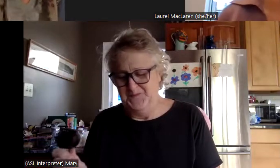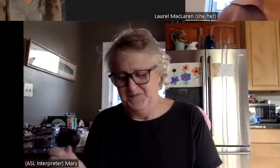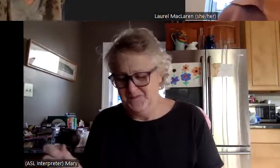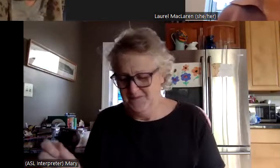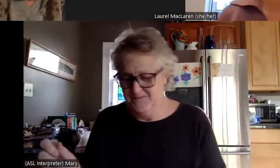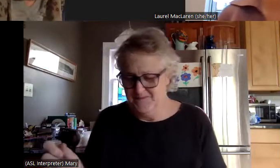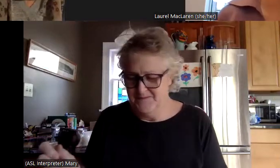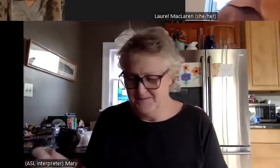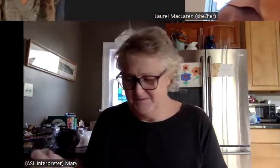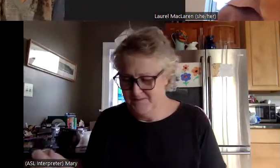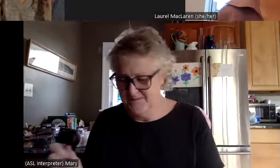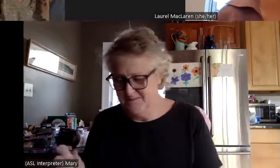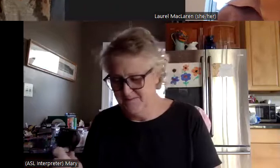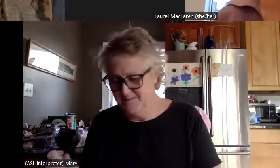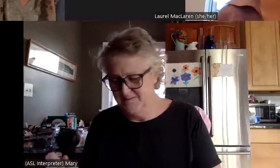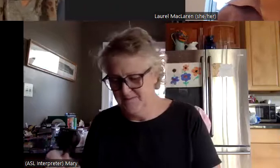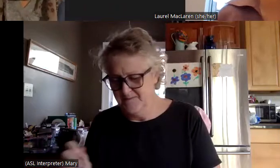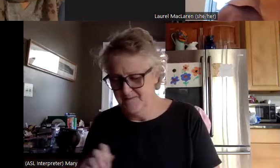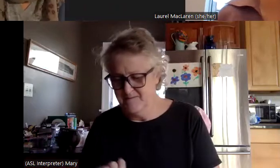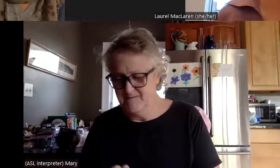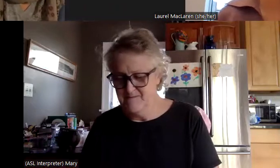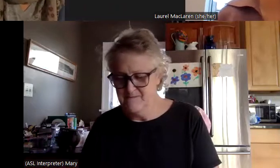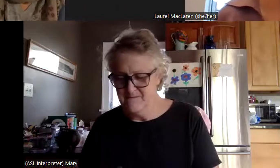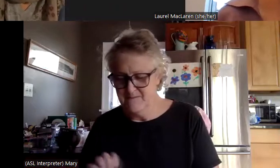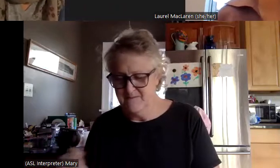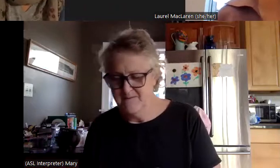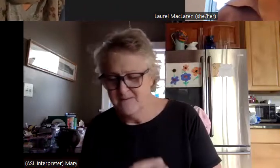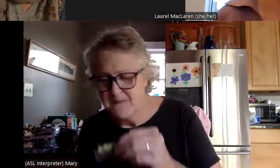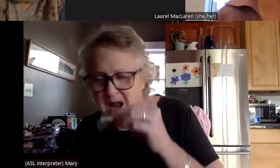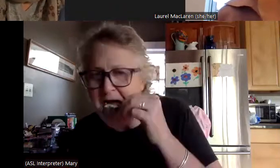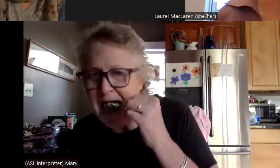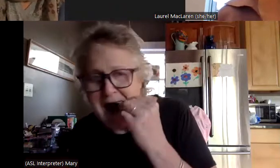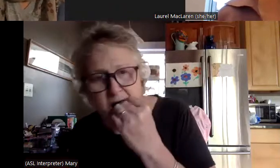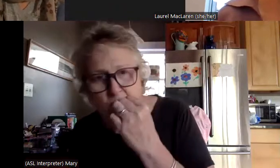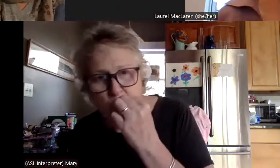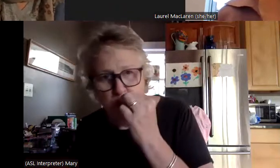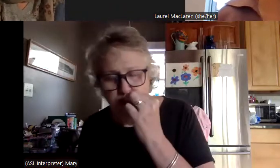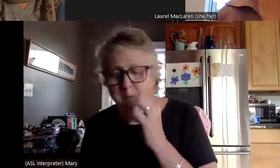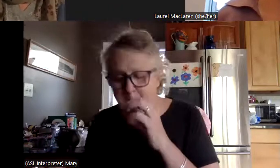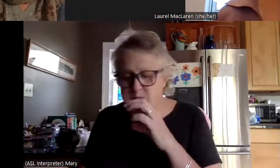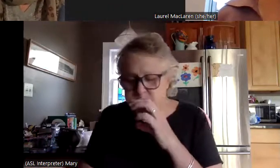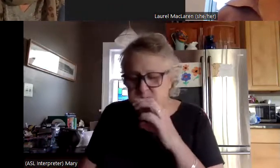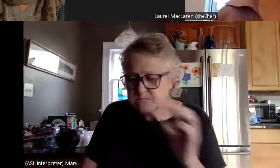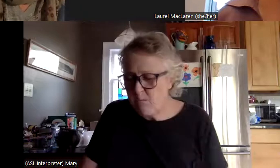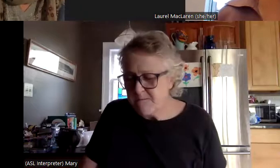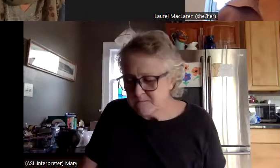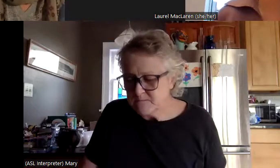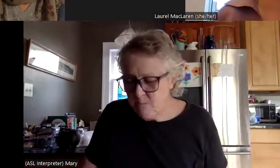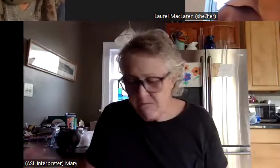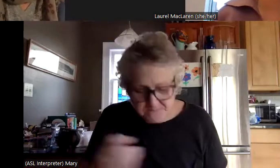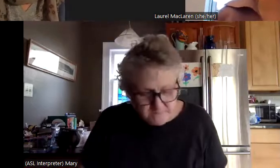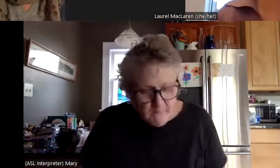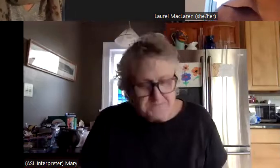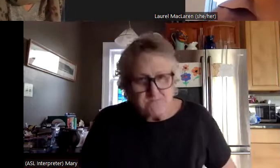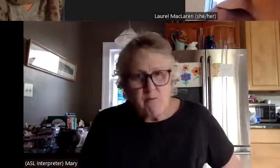need to get better. I want my neck not to hurt because I'd really like to be able to do something like that Yeah. someday. Yeah. And